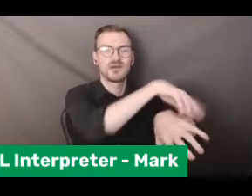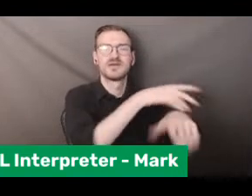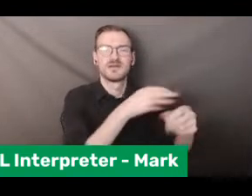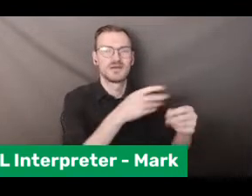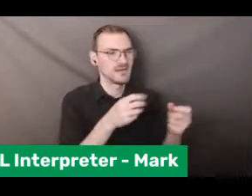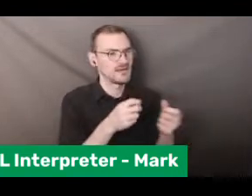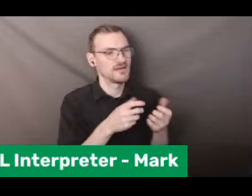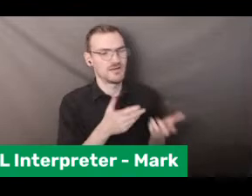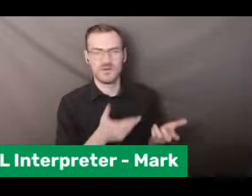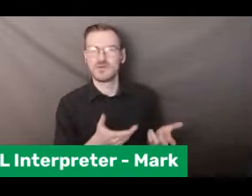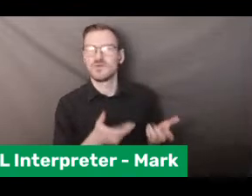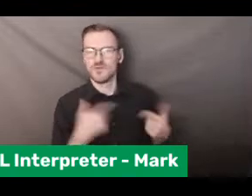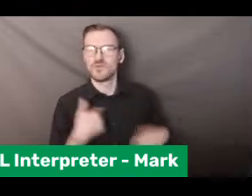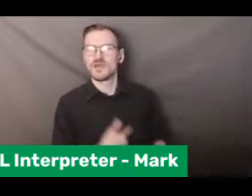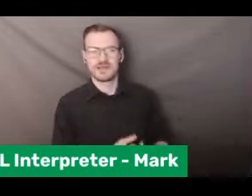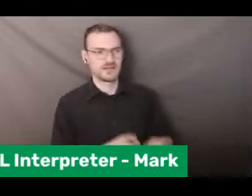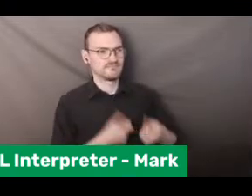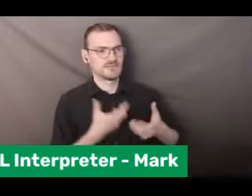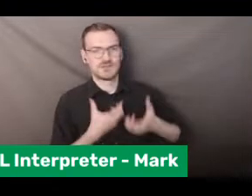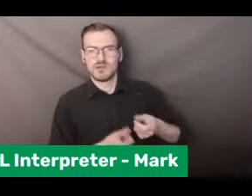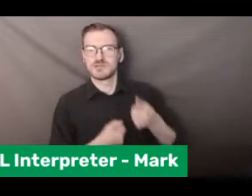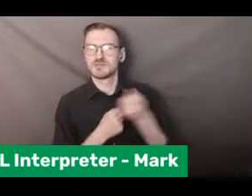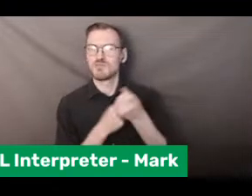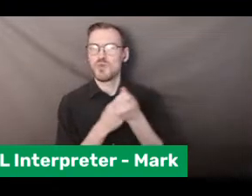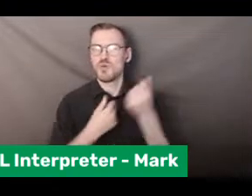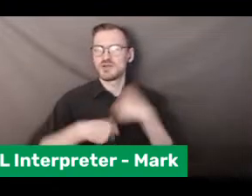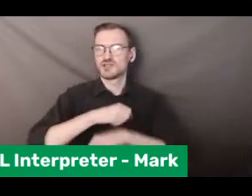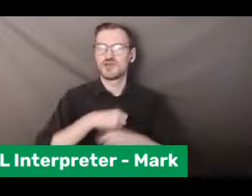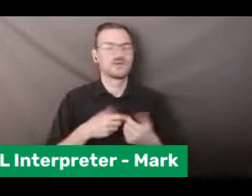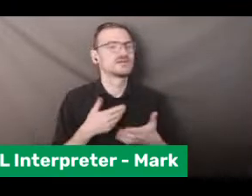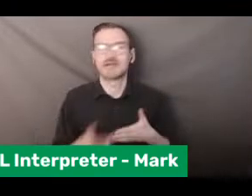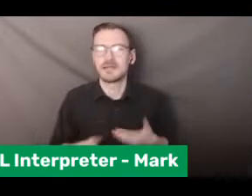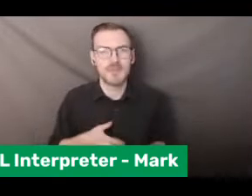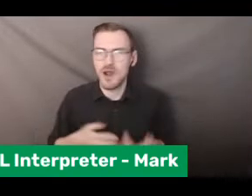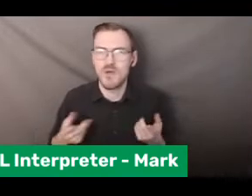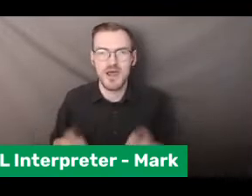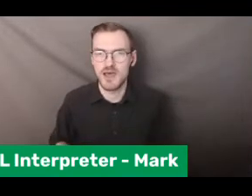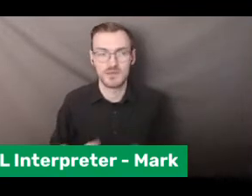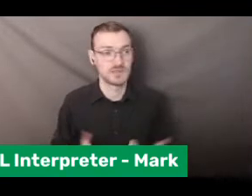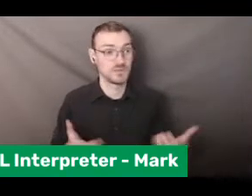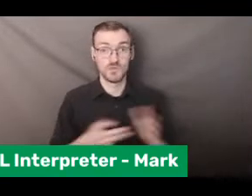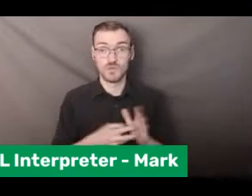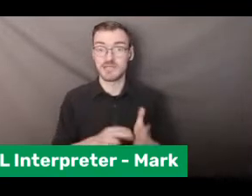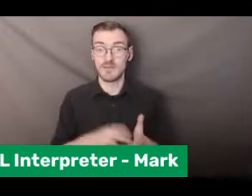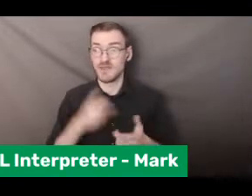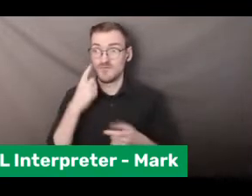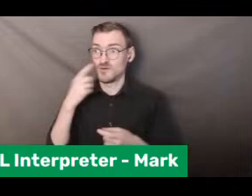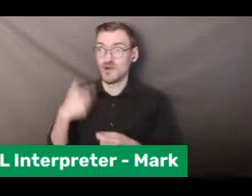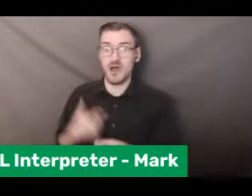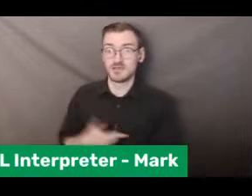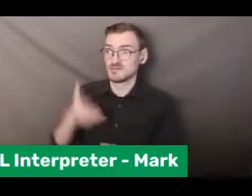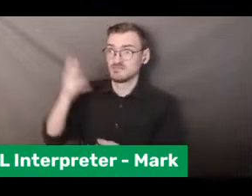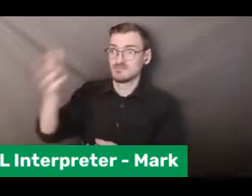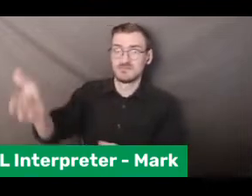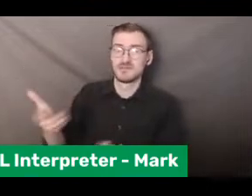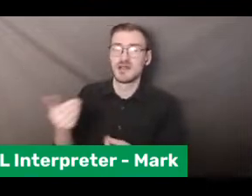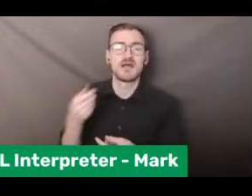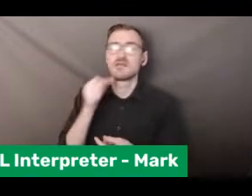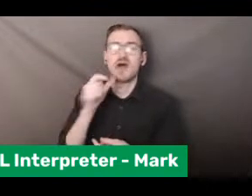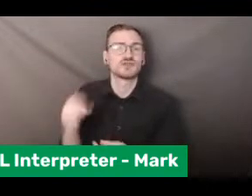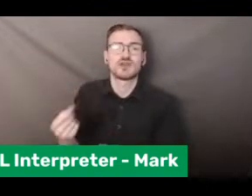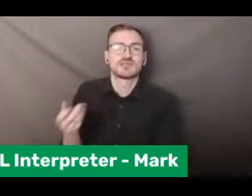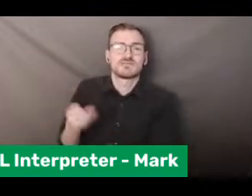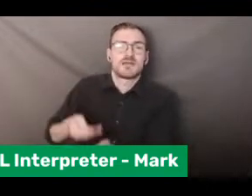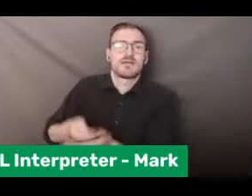a world where we can depend on each other? Not just for capital, but for love, for care,